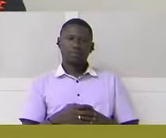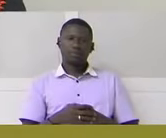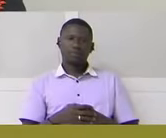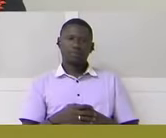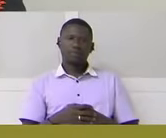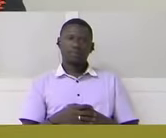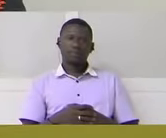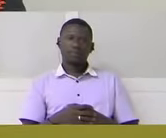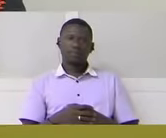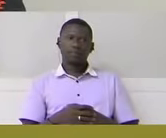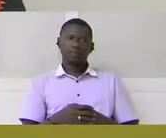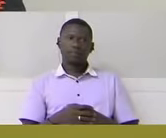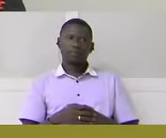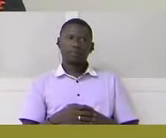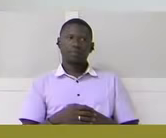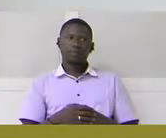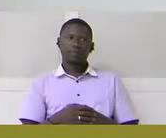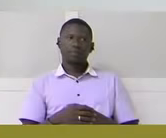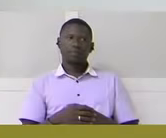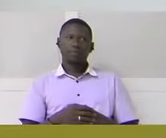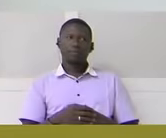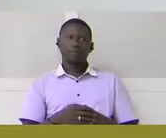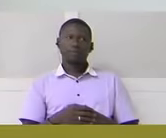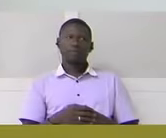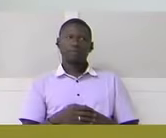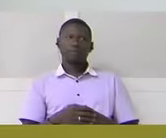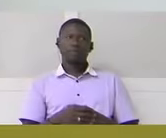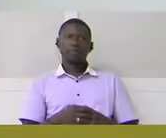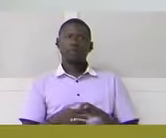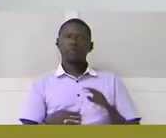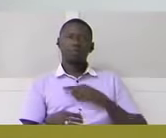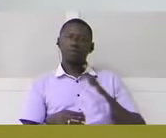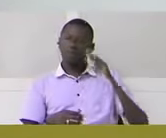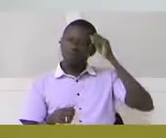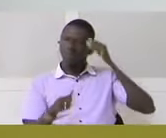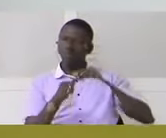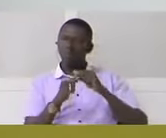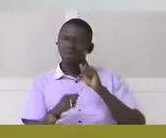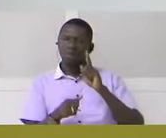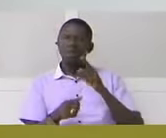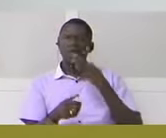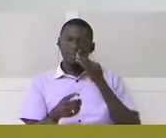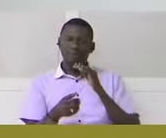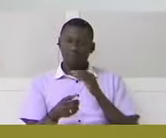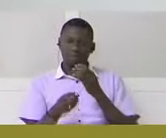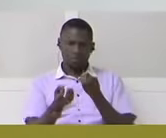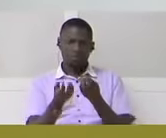State house. I cannot remember one unless I am informed.